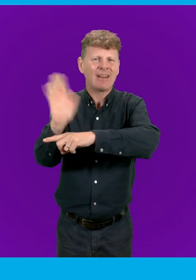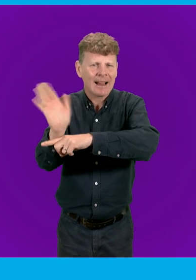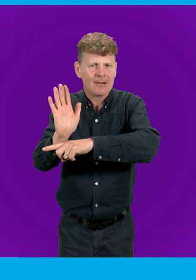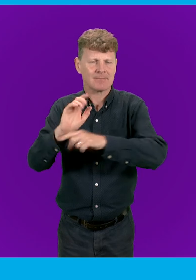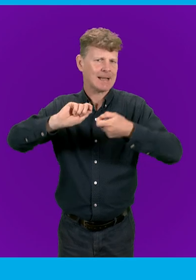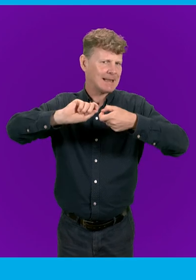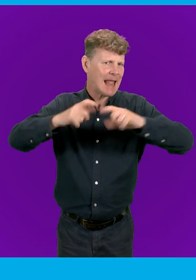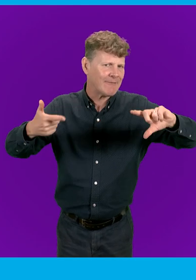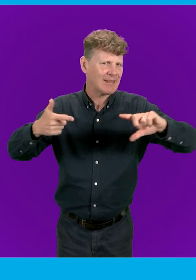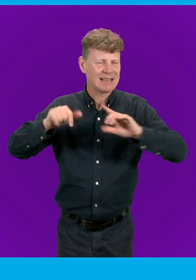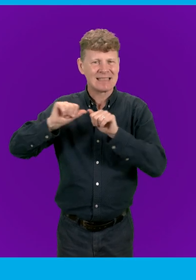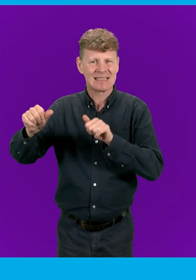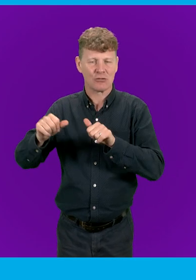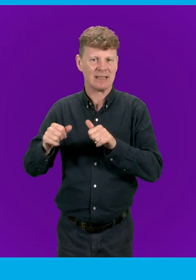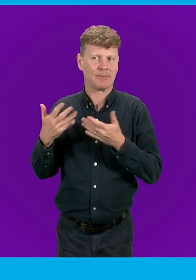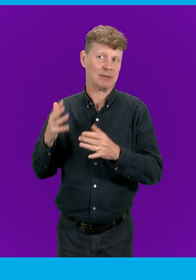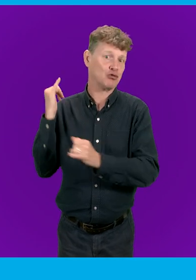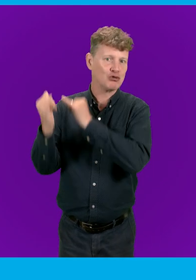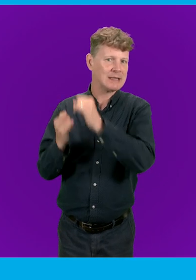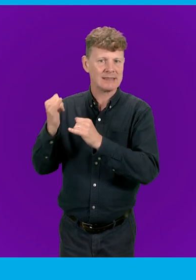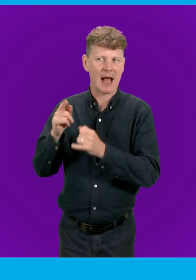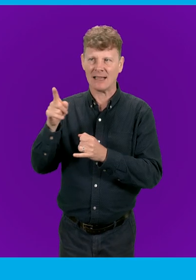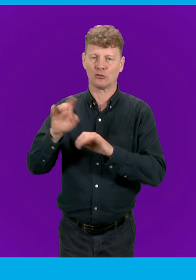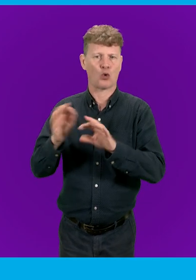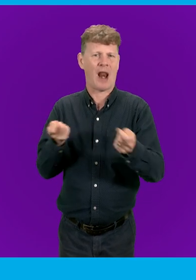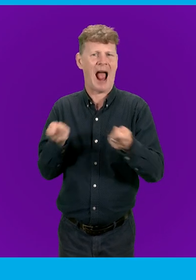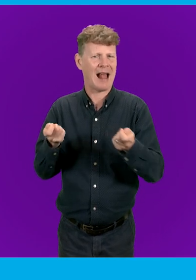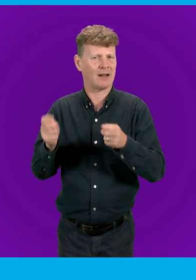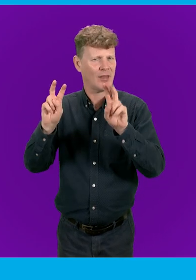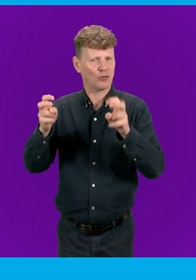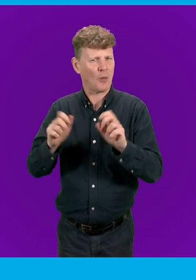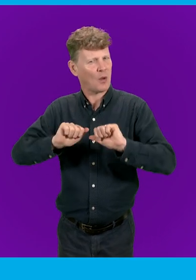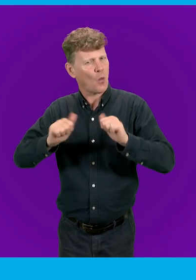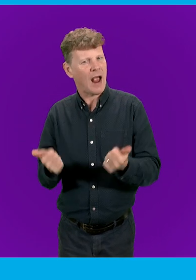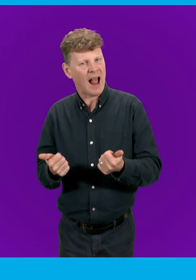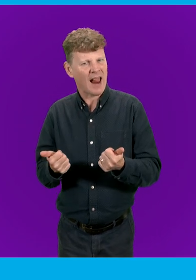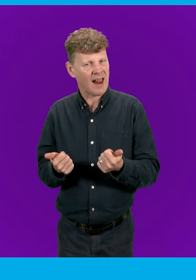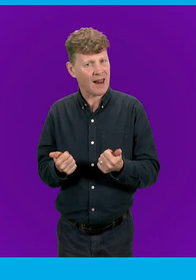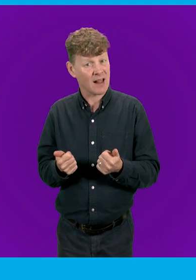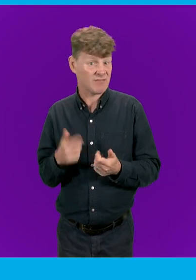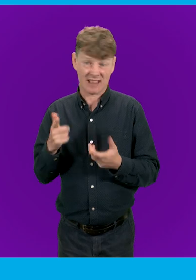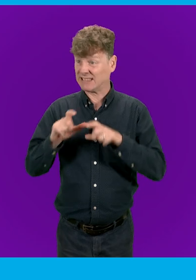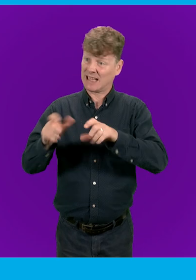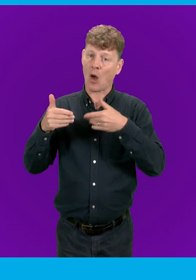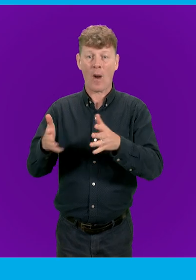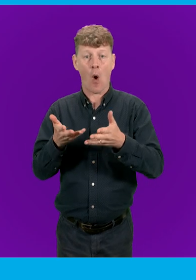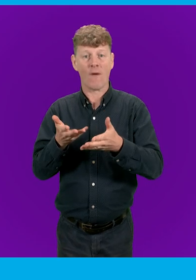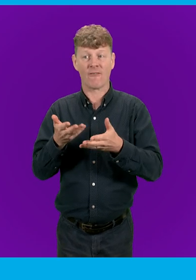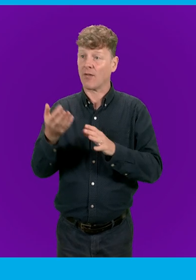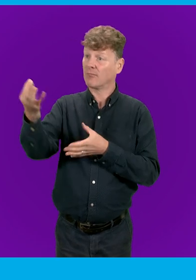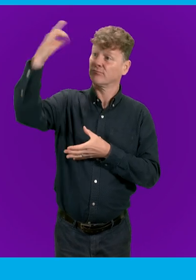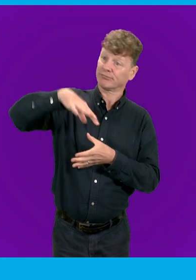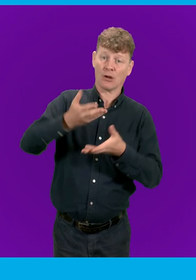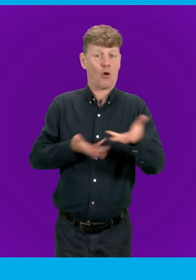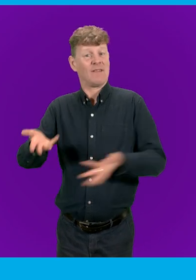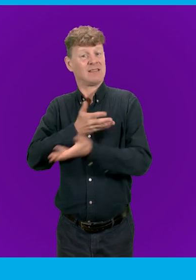series that have been heavily criticised around not handling these topics well, it's still a way, I guess, of inciting that conversation out with the